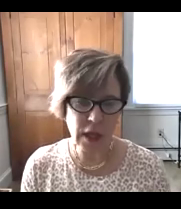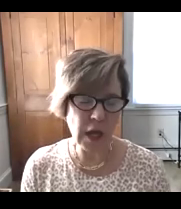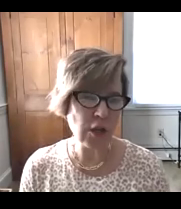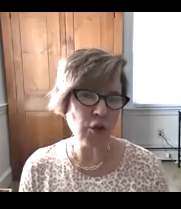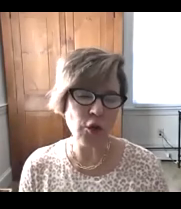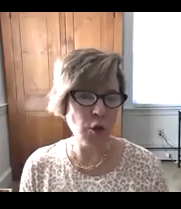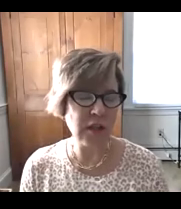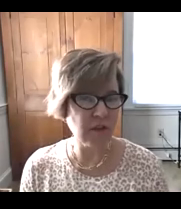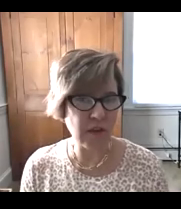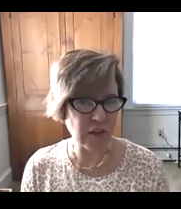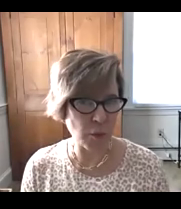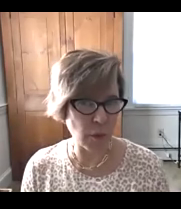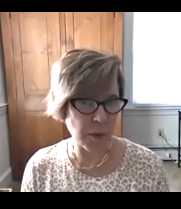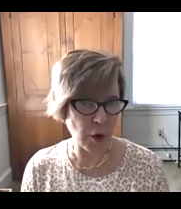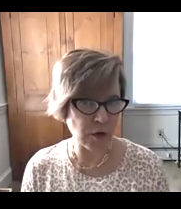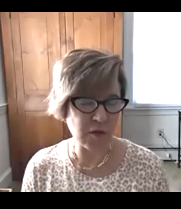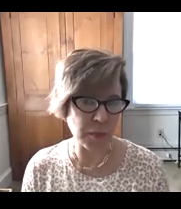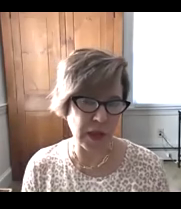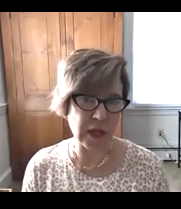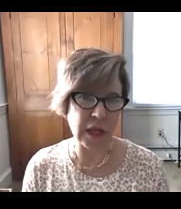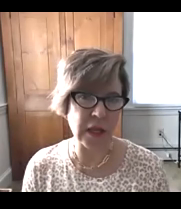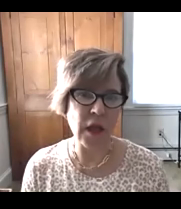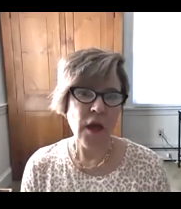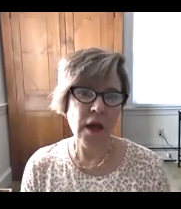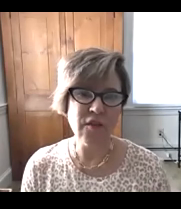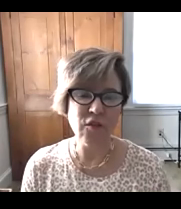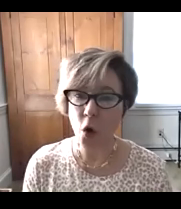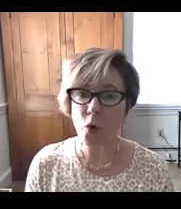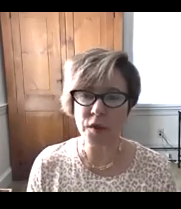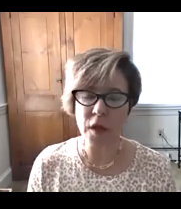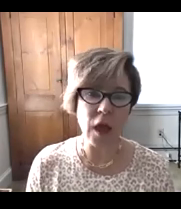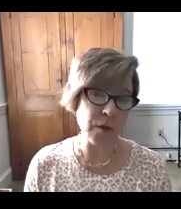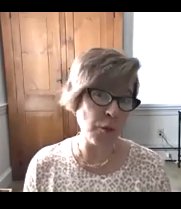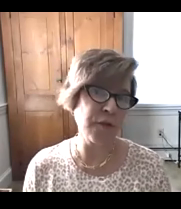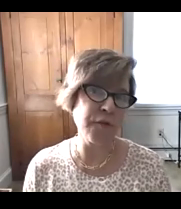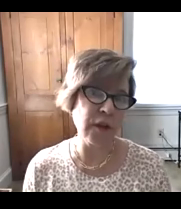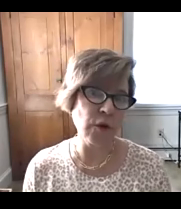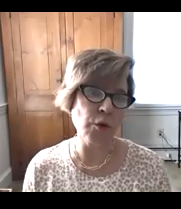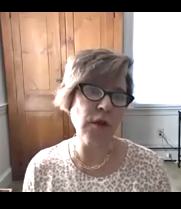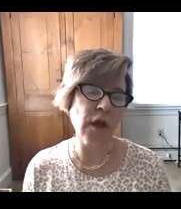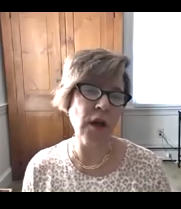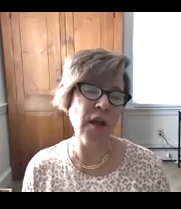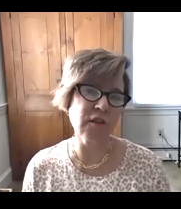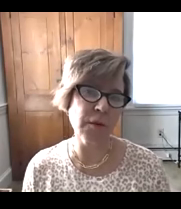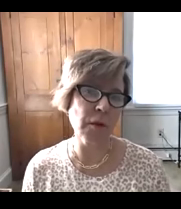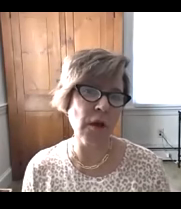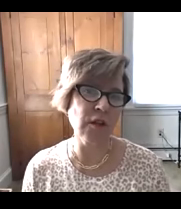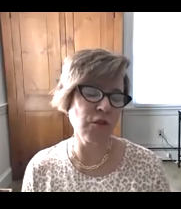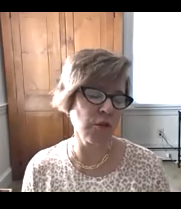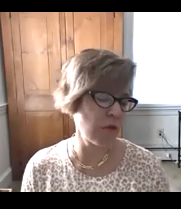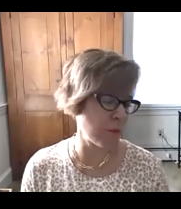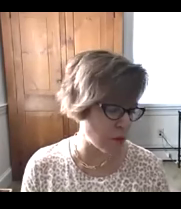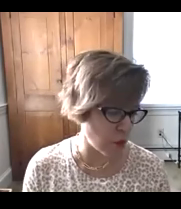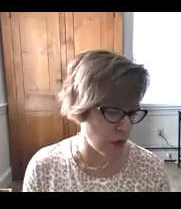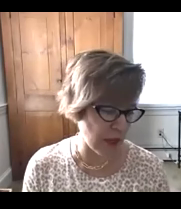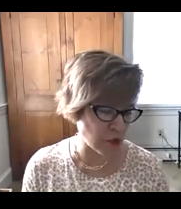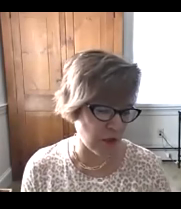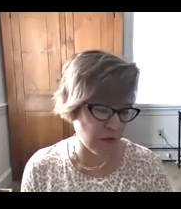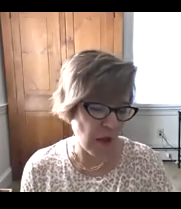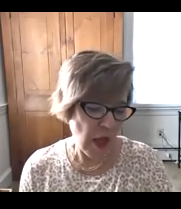really I kind of took a look at disaster preparedness planning as a whole in the library field, as it applied to